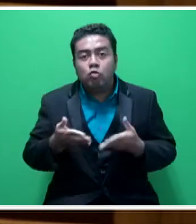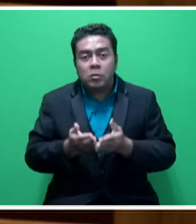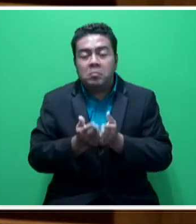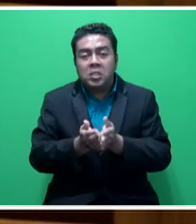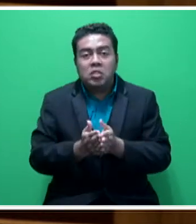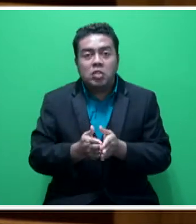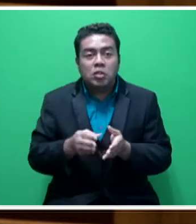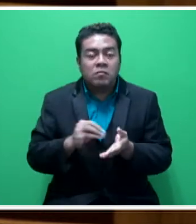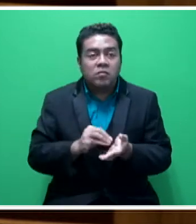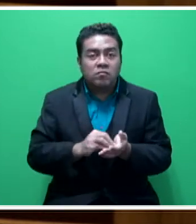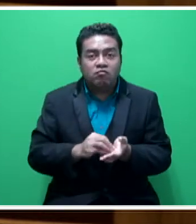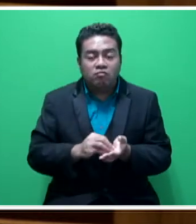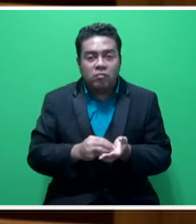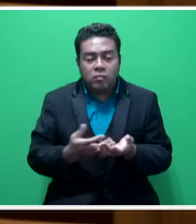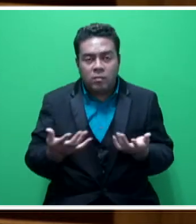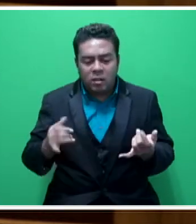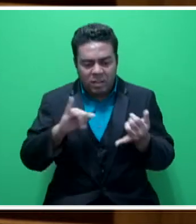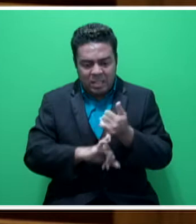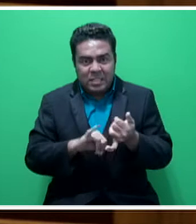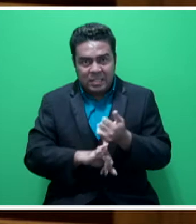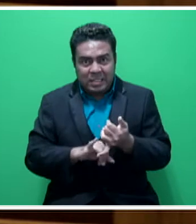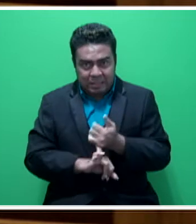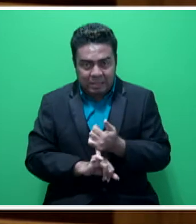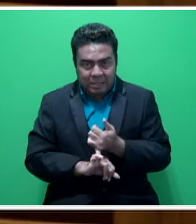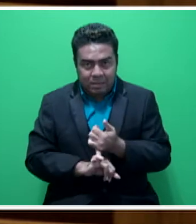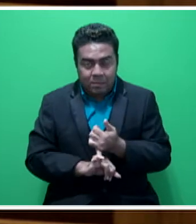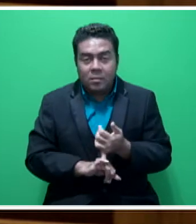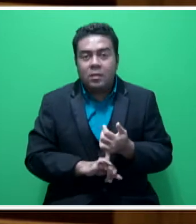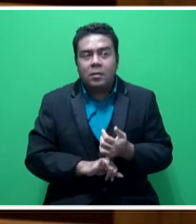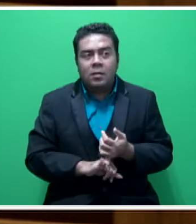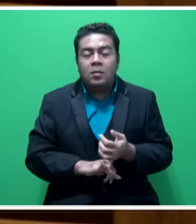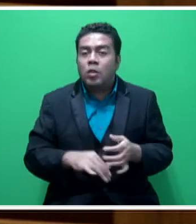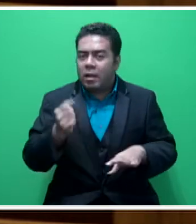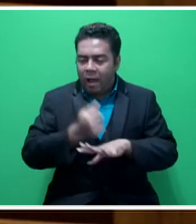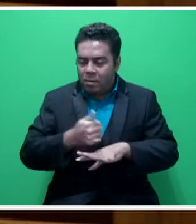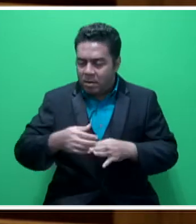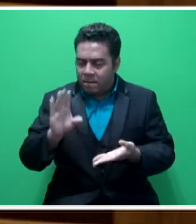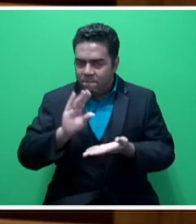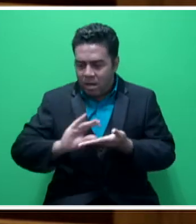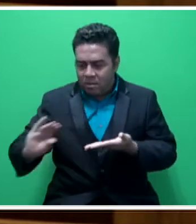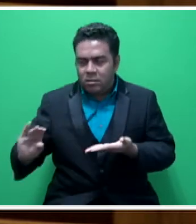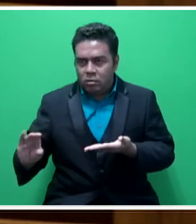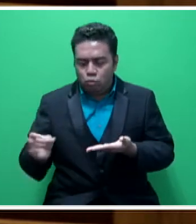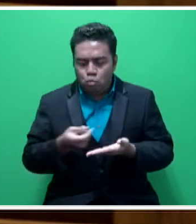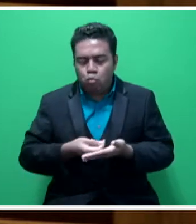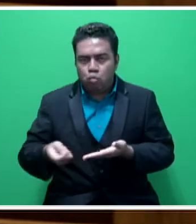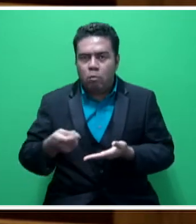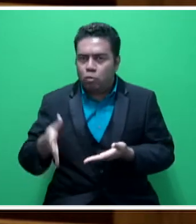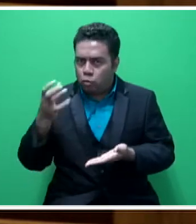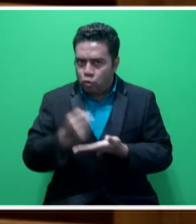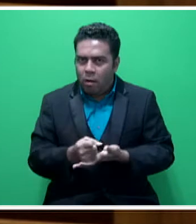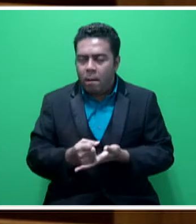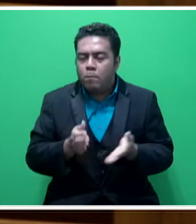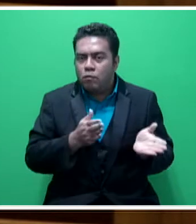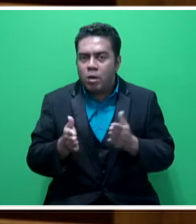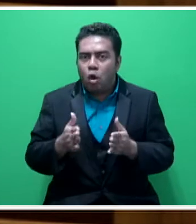Services Subsidy, SSS, which is a government-funded initiative, and this initiative ensures the movement of